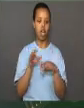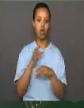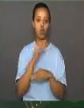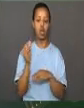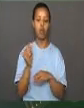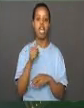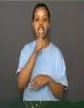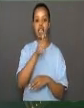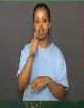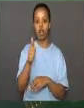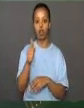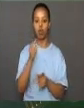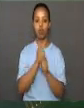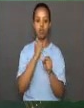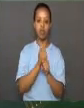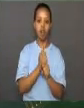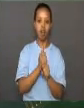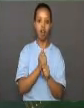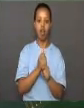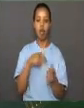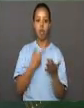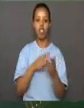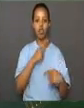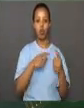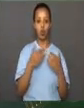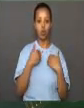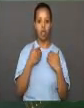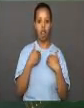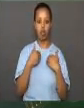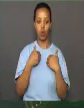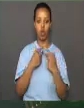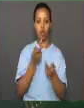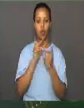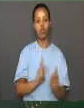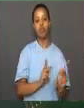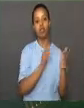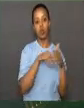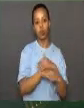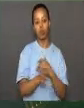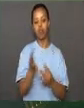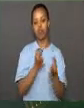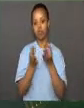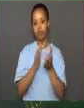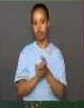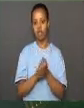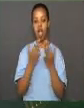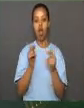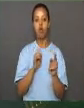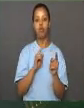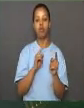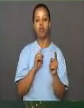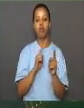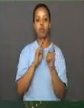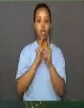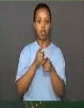the function of each in the process of protein synthesis. Write your answers